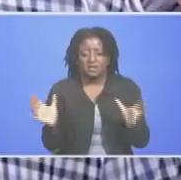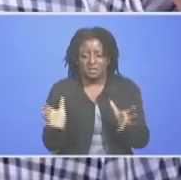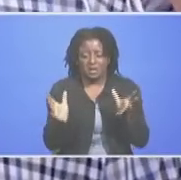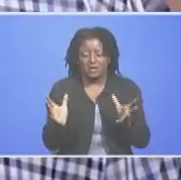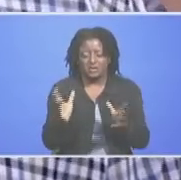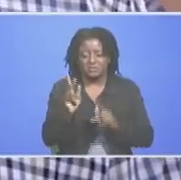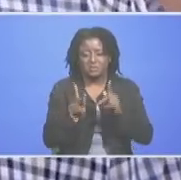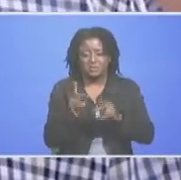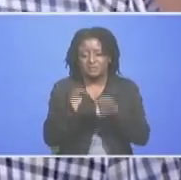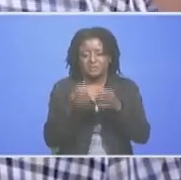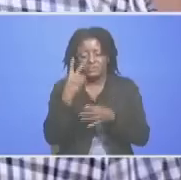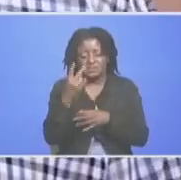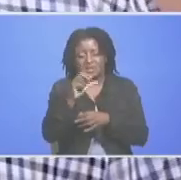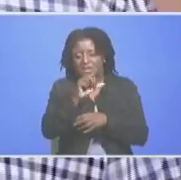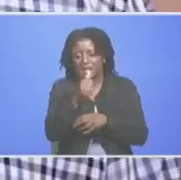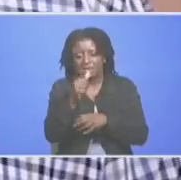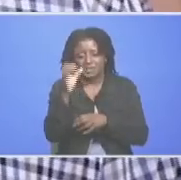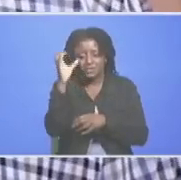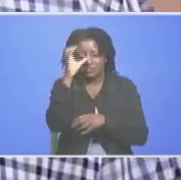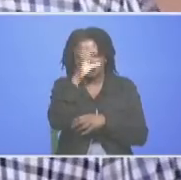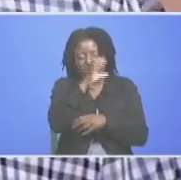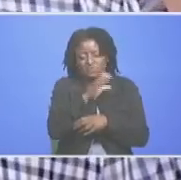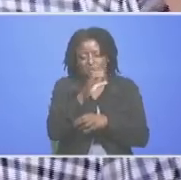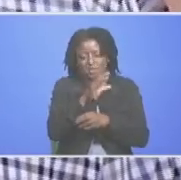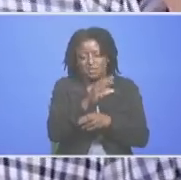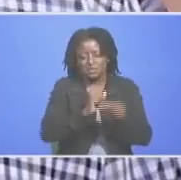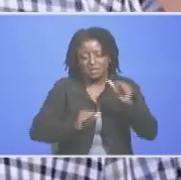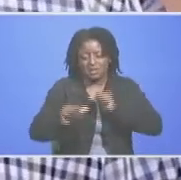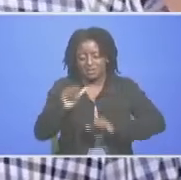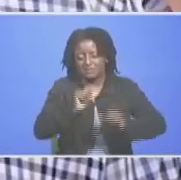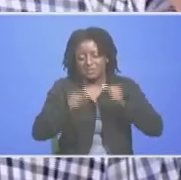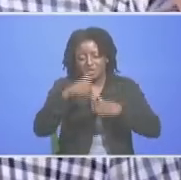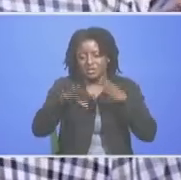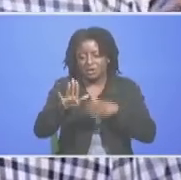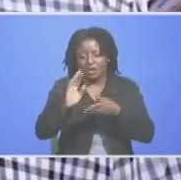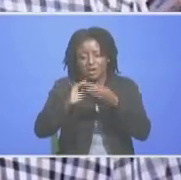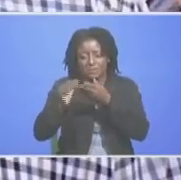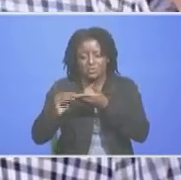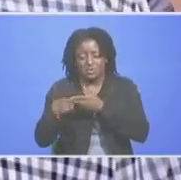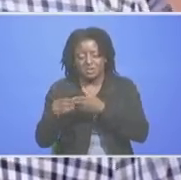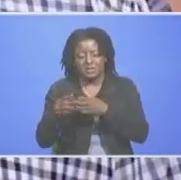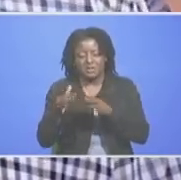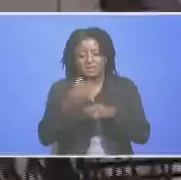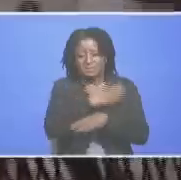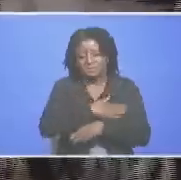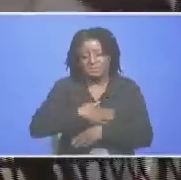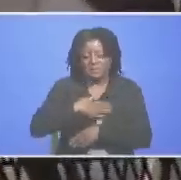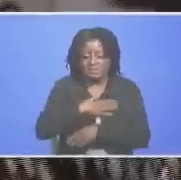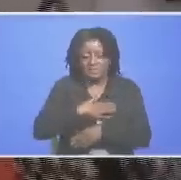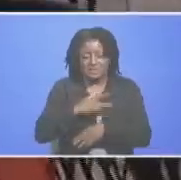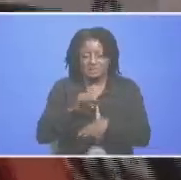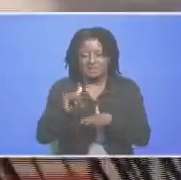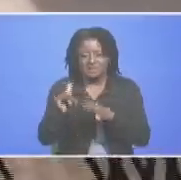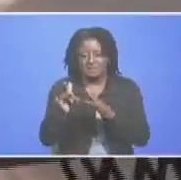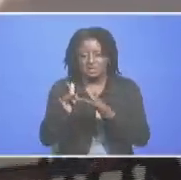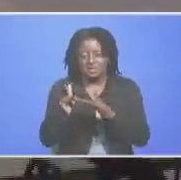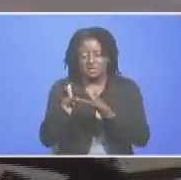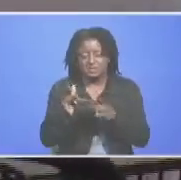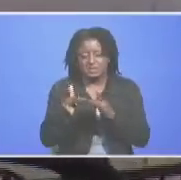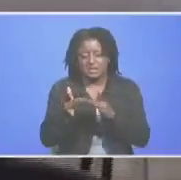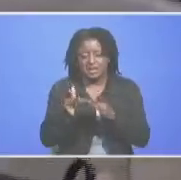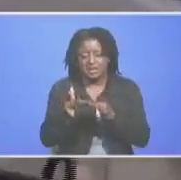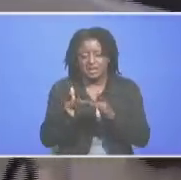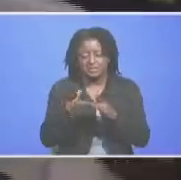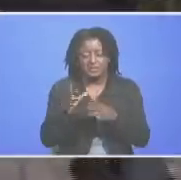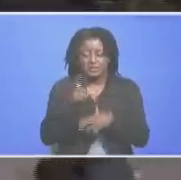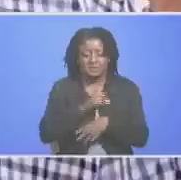within your community, please reach out to the police. And you can see this is what is playing